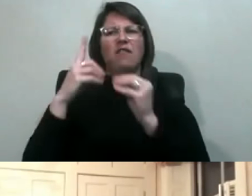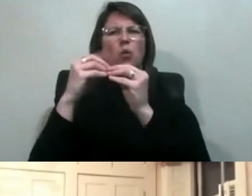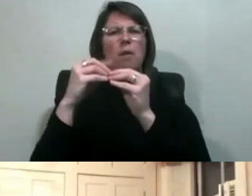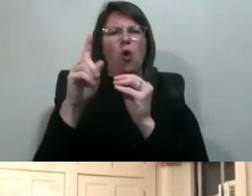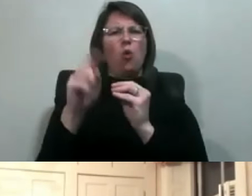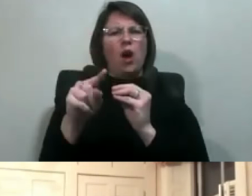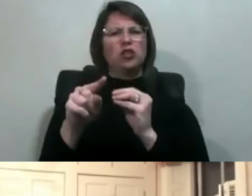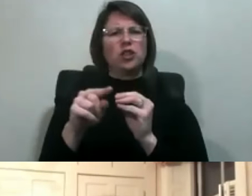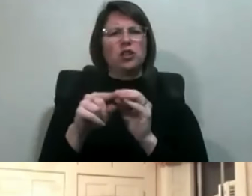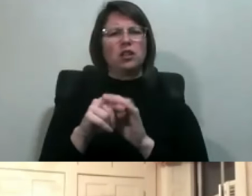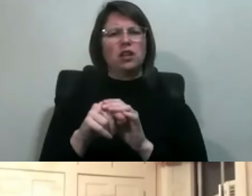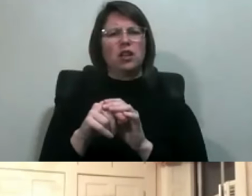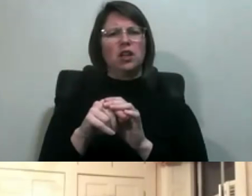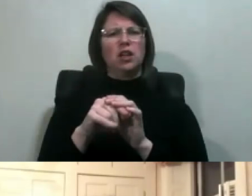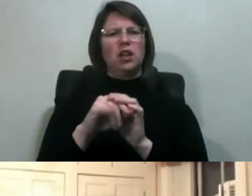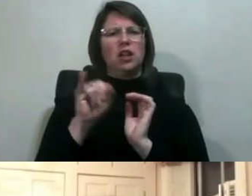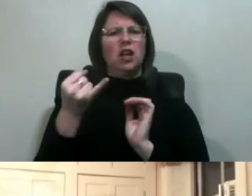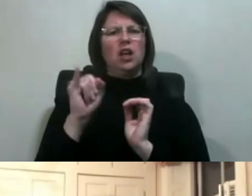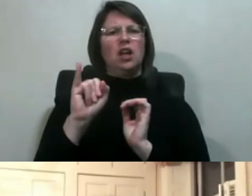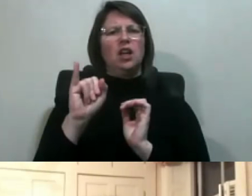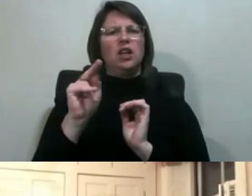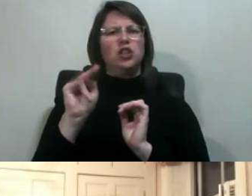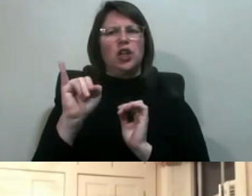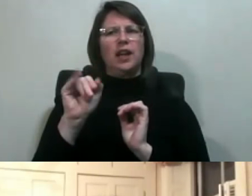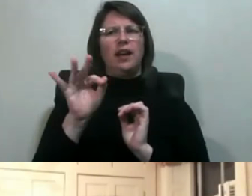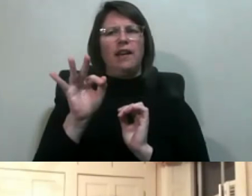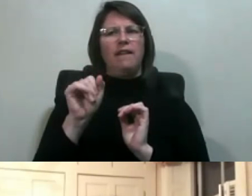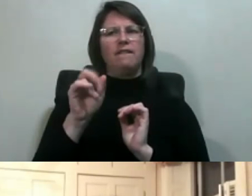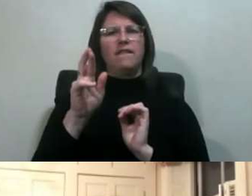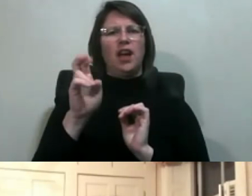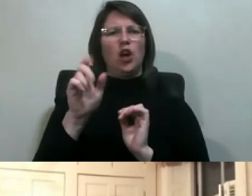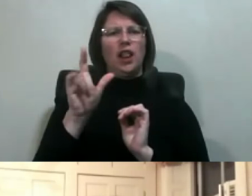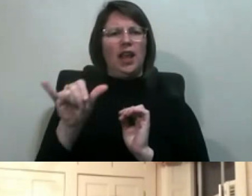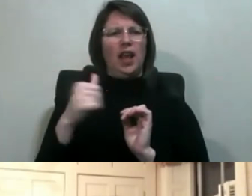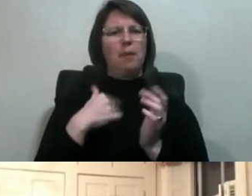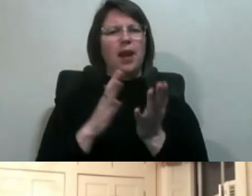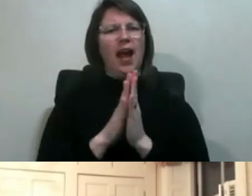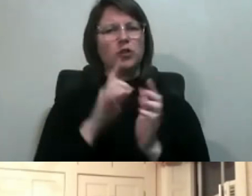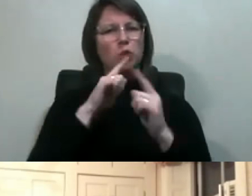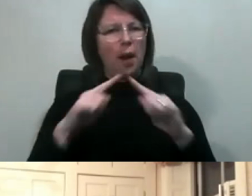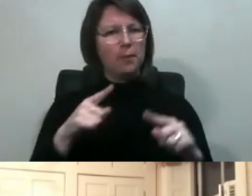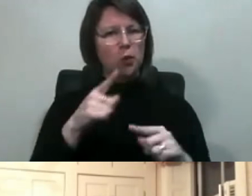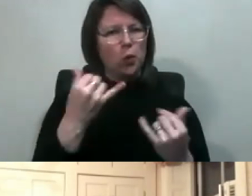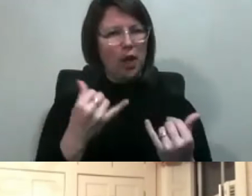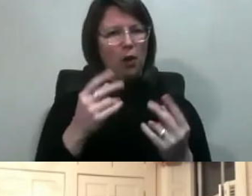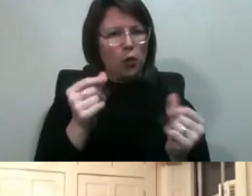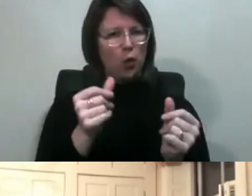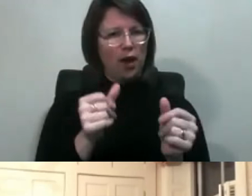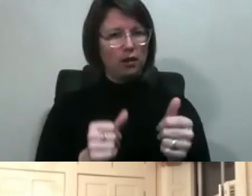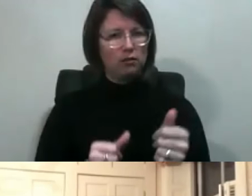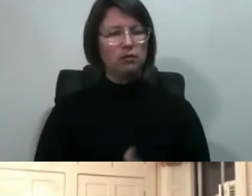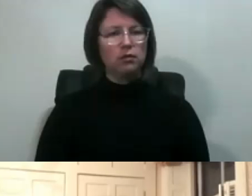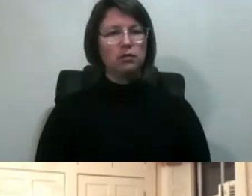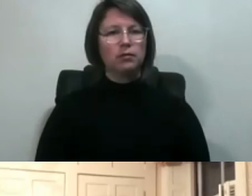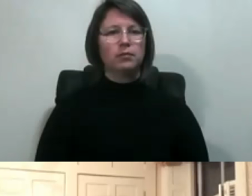question from Ginny Fairley. I'm going to ask to unmute you now real quick.